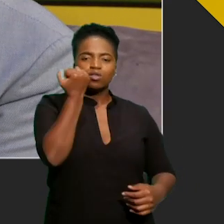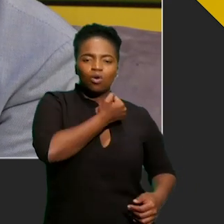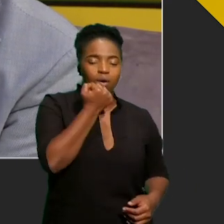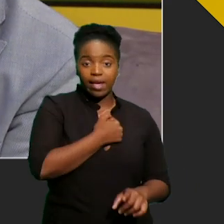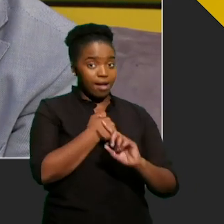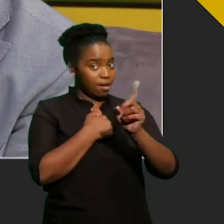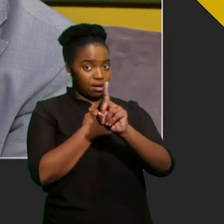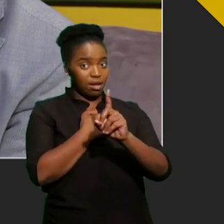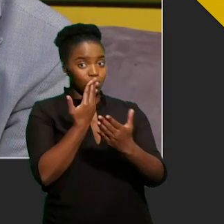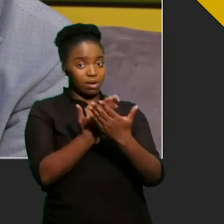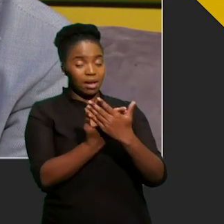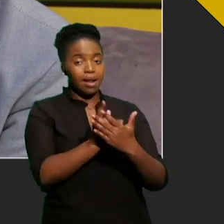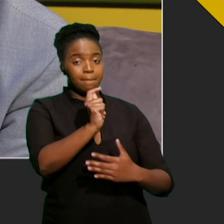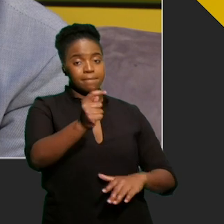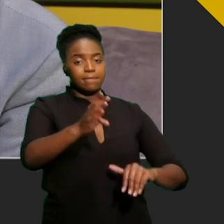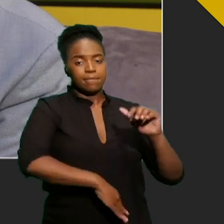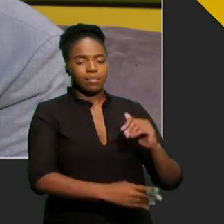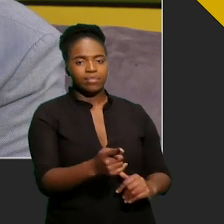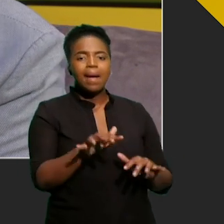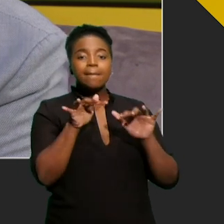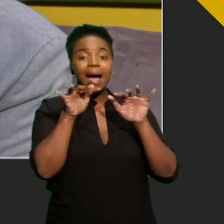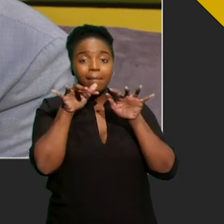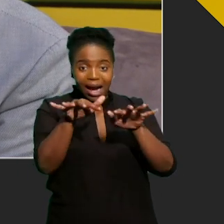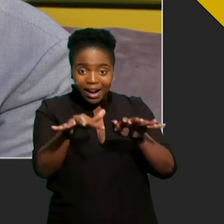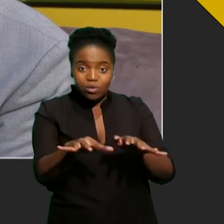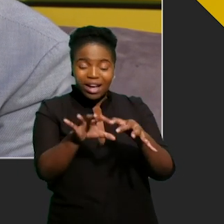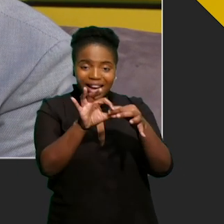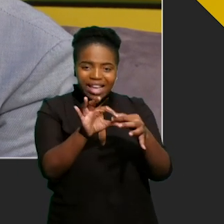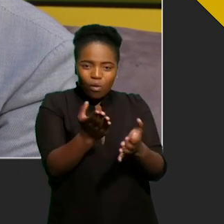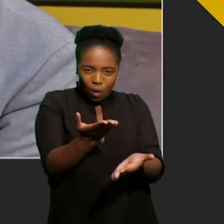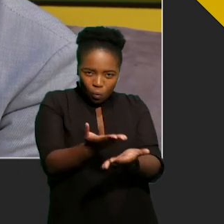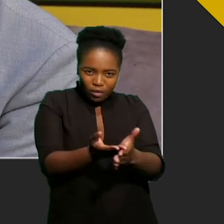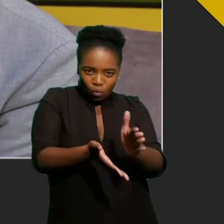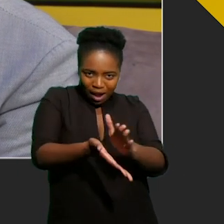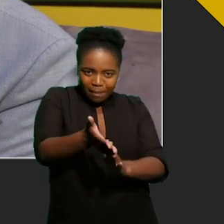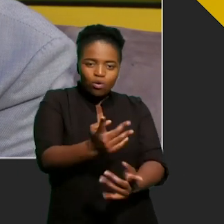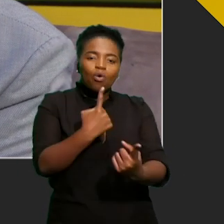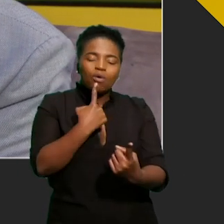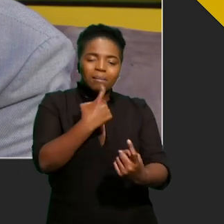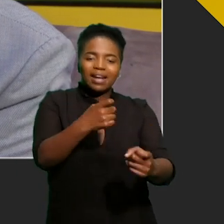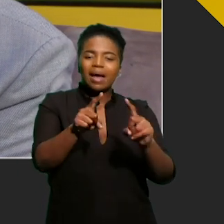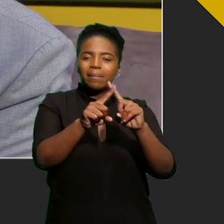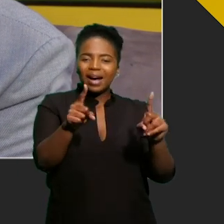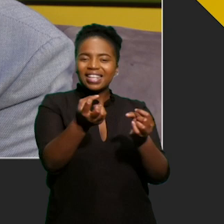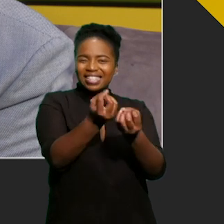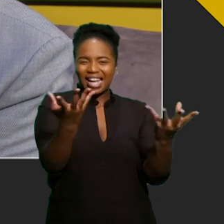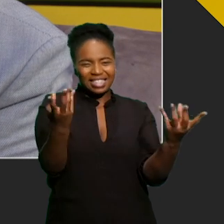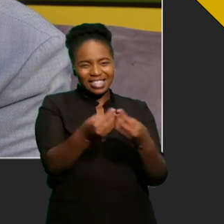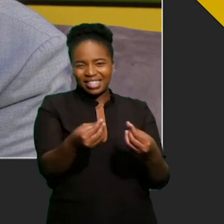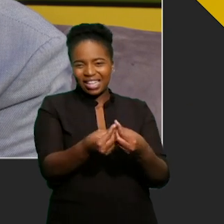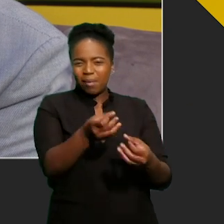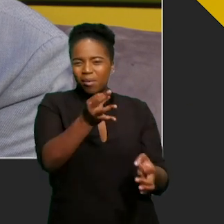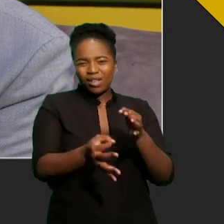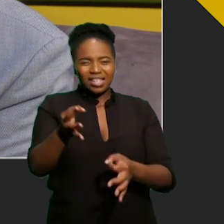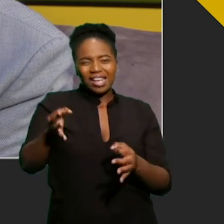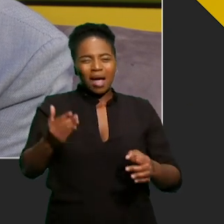You could actually be fine. So I think that the public sometimes doesn't know that you can actually go and complain. Mm. Yeah. But half of the time with these politicians and so on, they